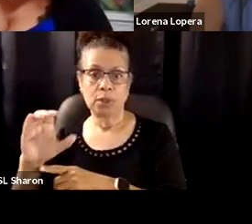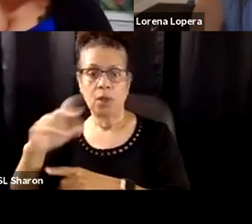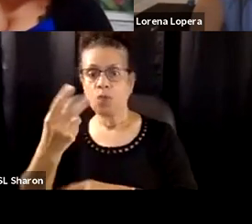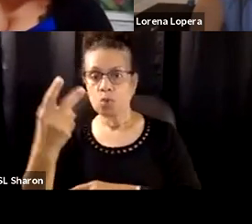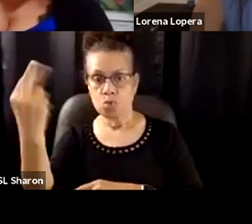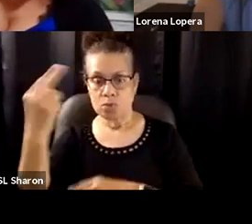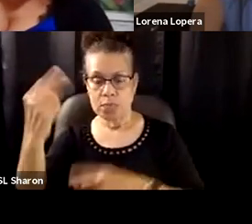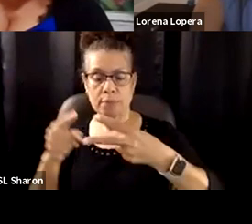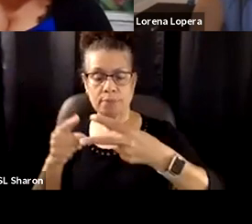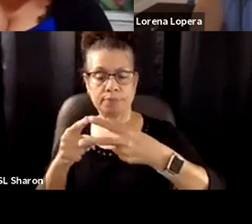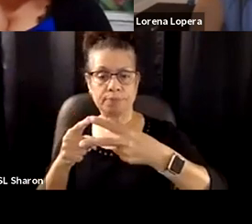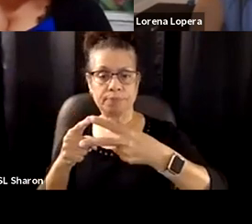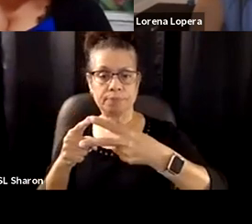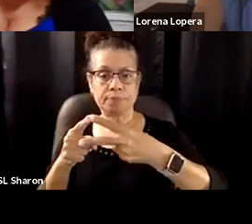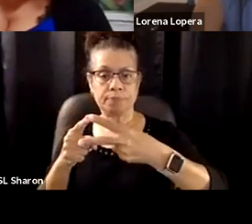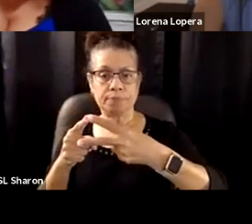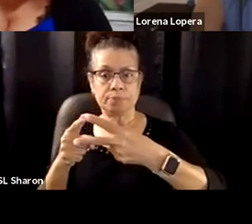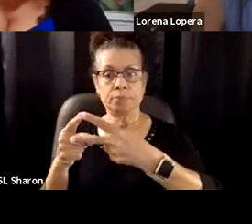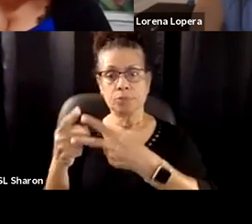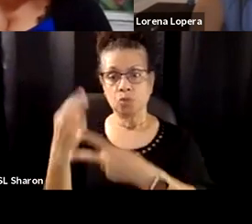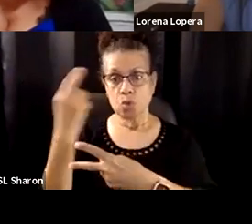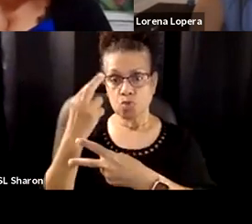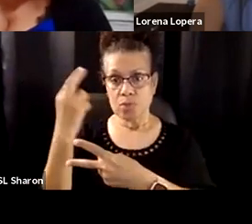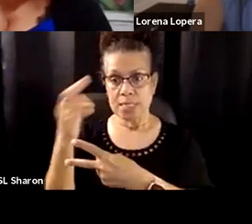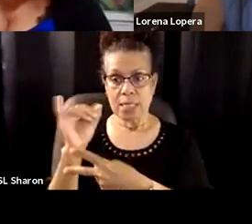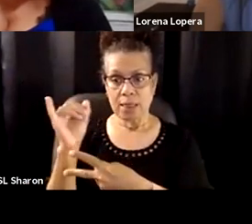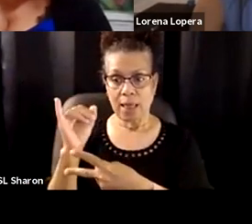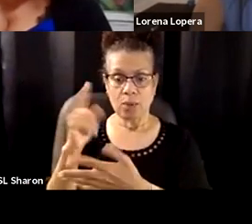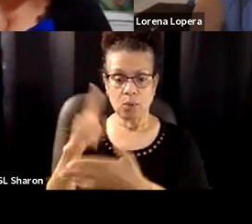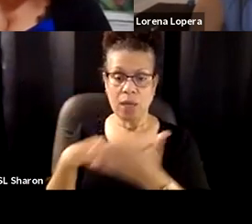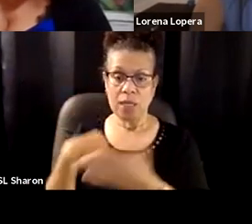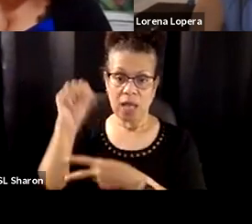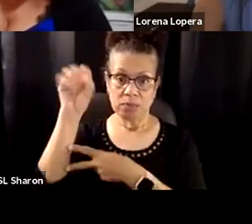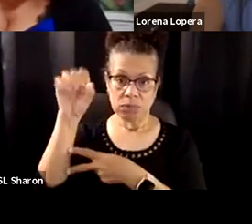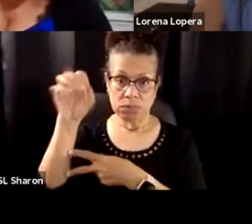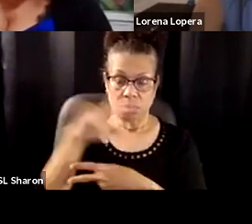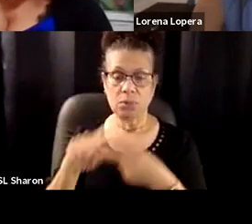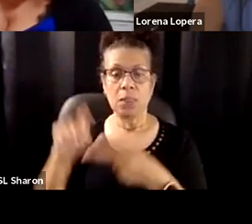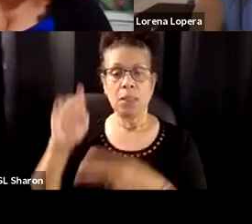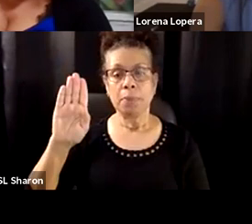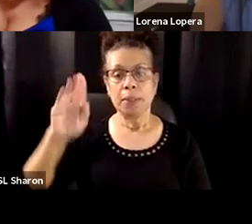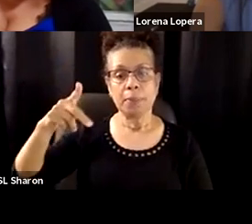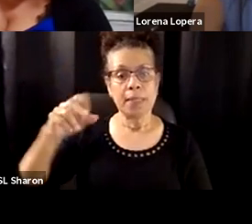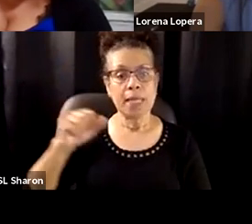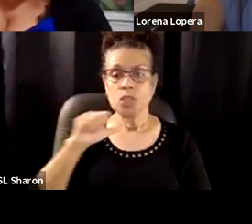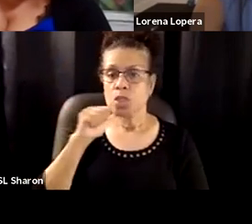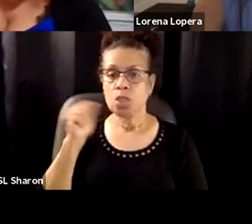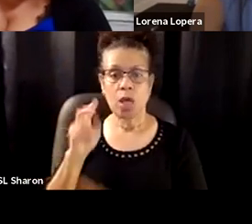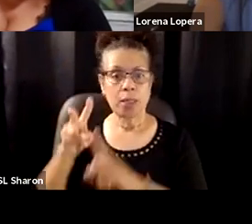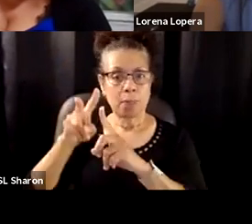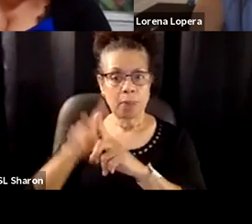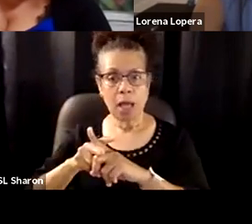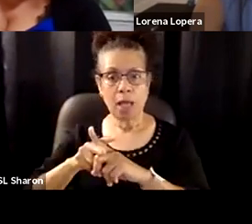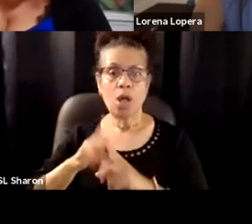first for the reason like though for reasons like those i just stated bps did not apply the racial equity planning